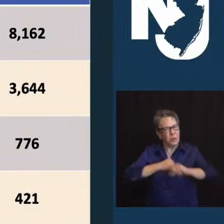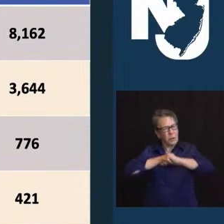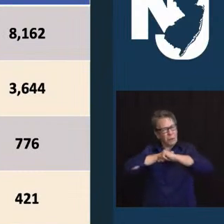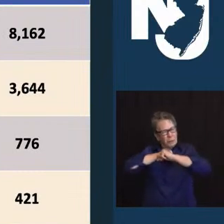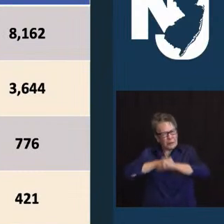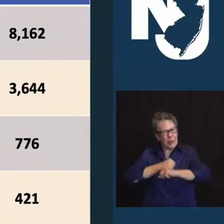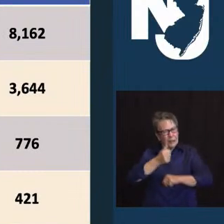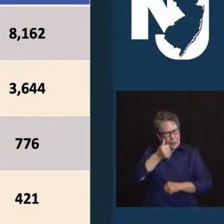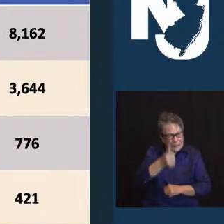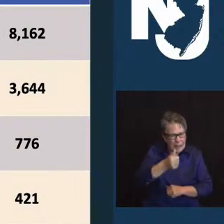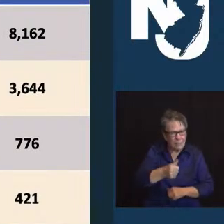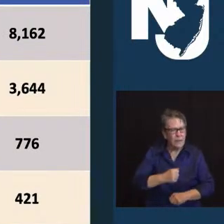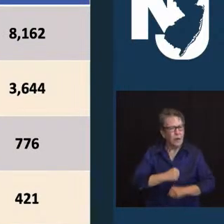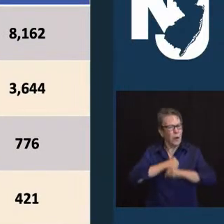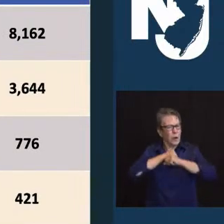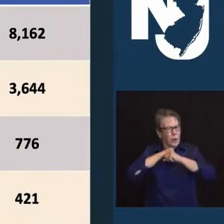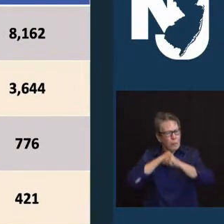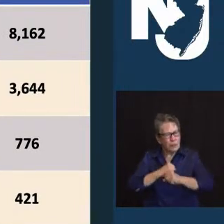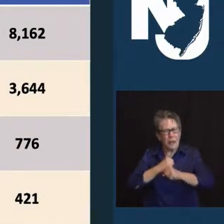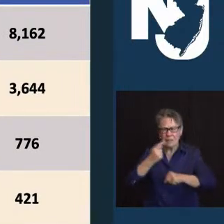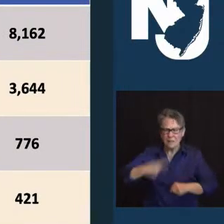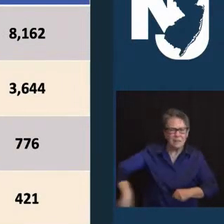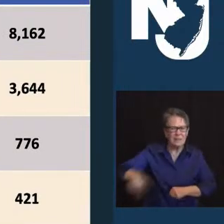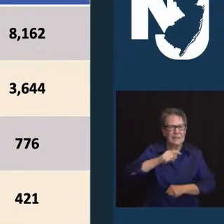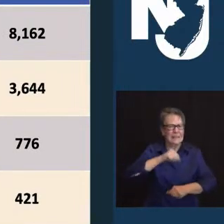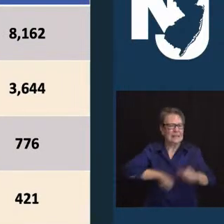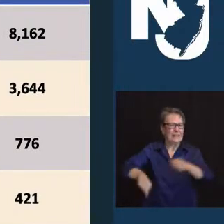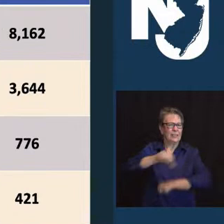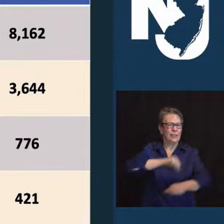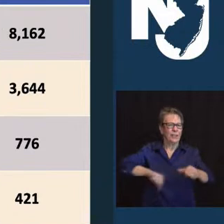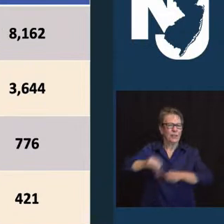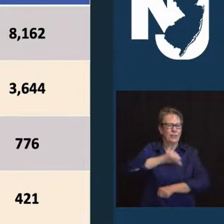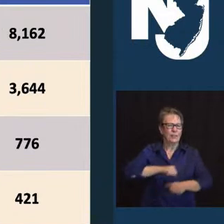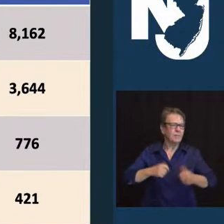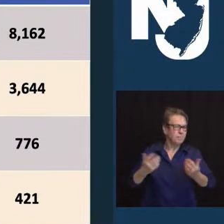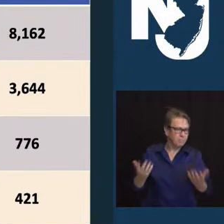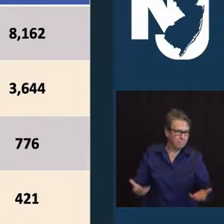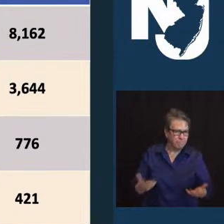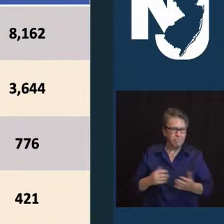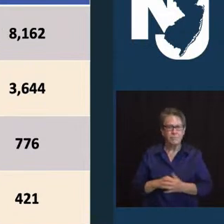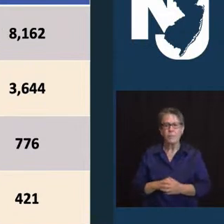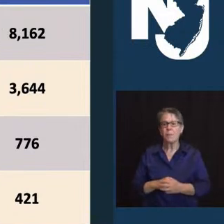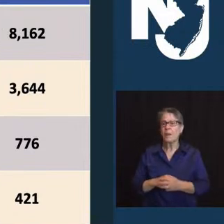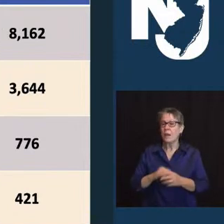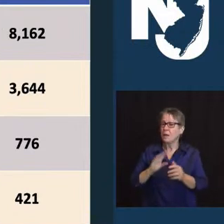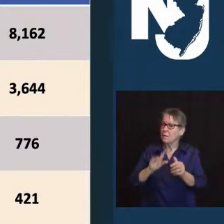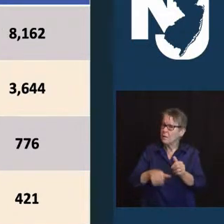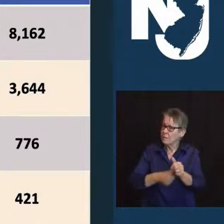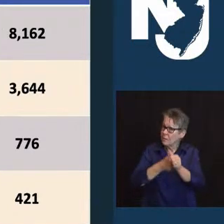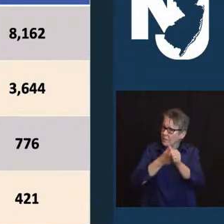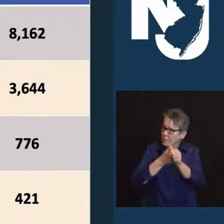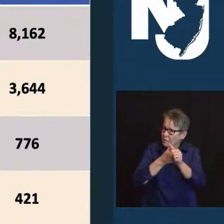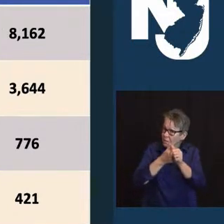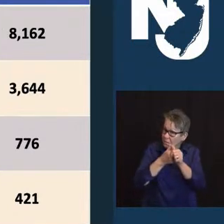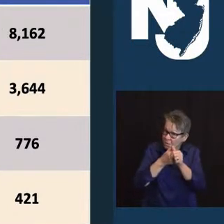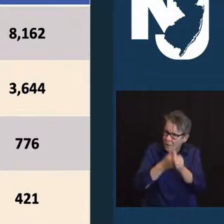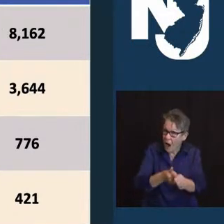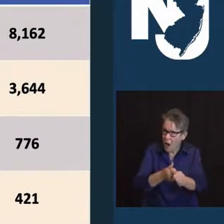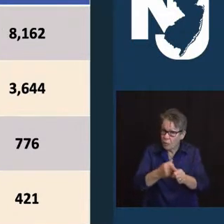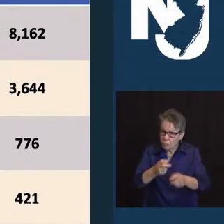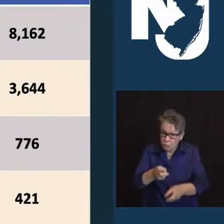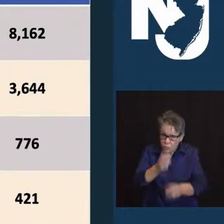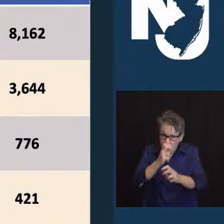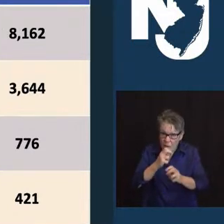these things, we could get our state closer to this best case model on the left, which would also mean that we can get back to increasing